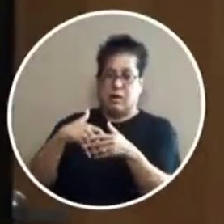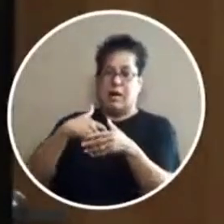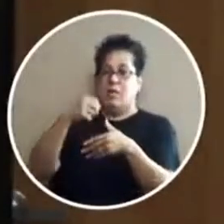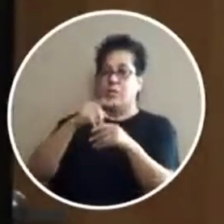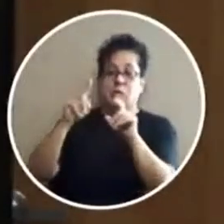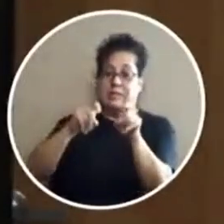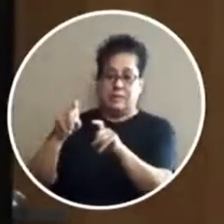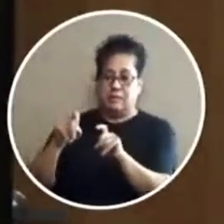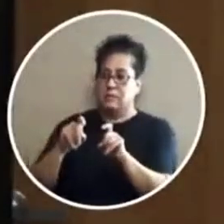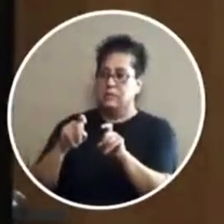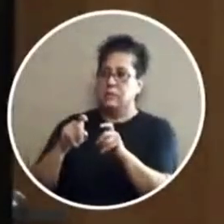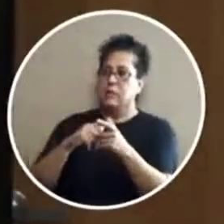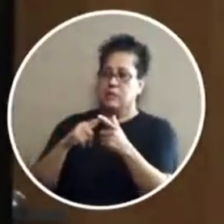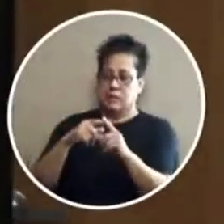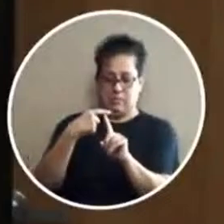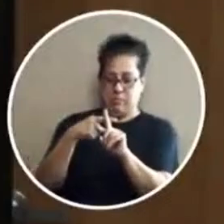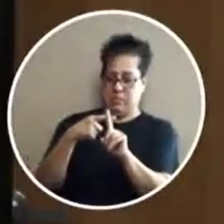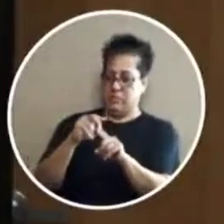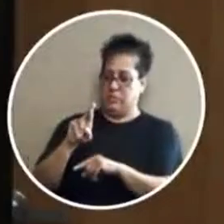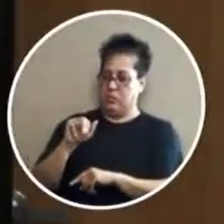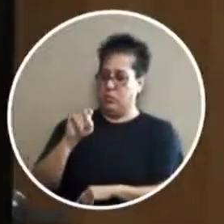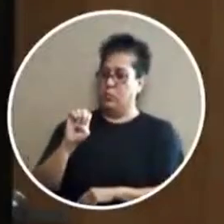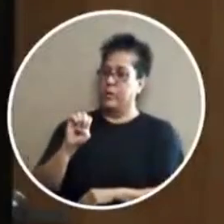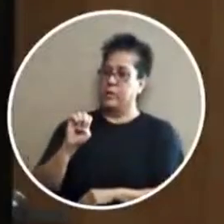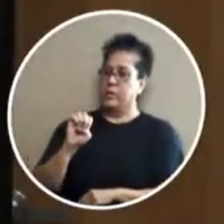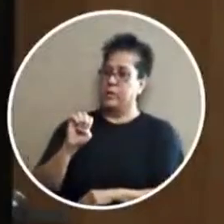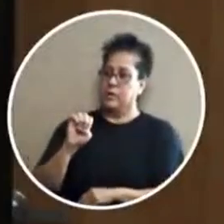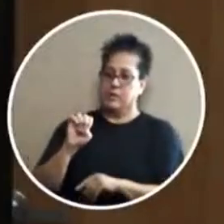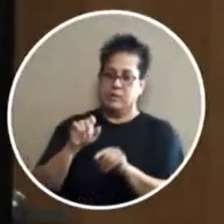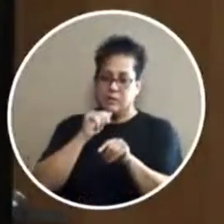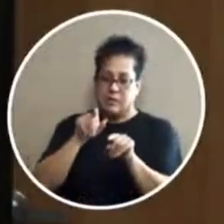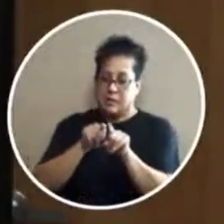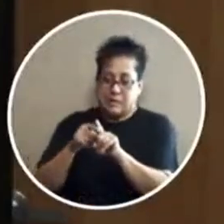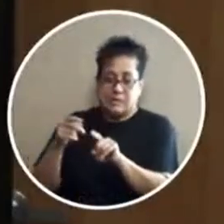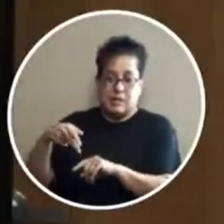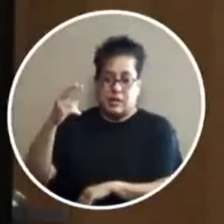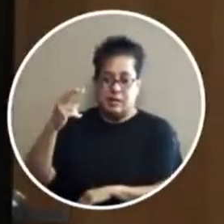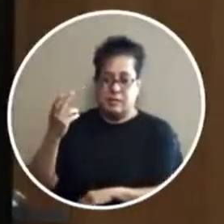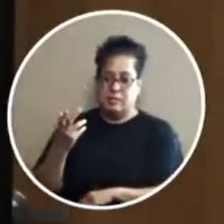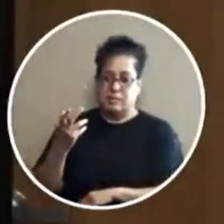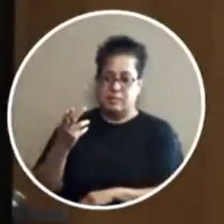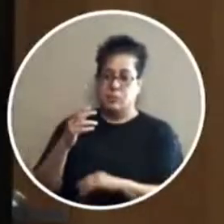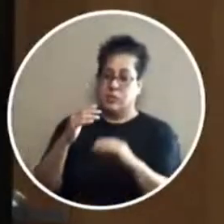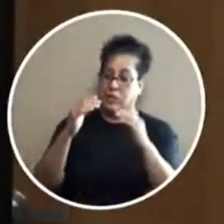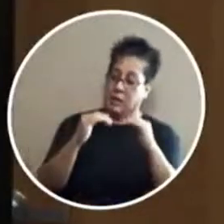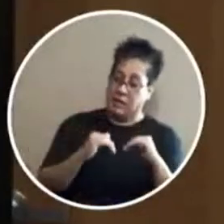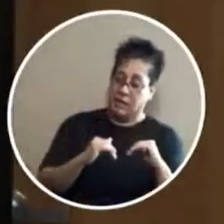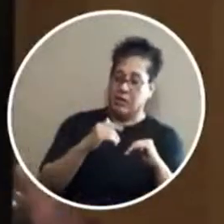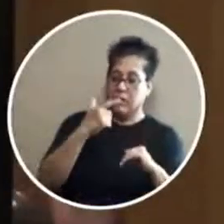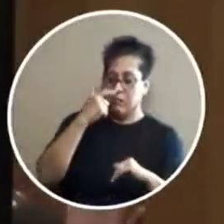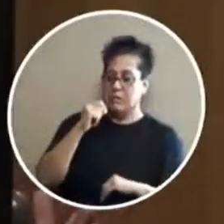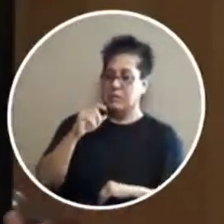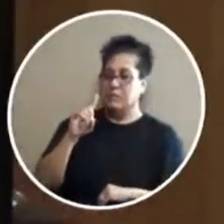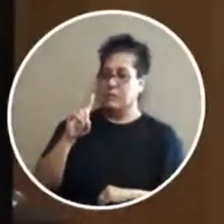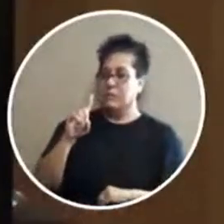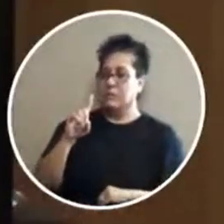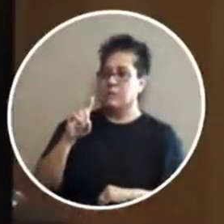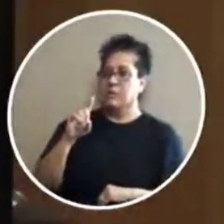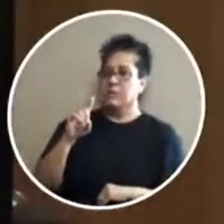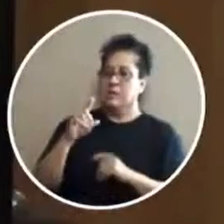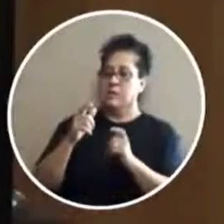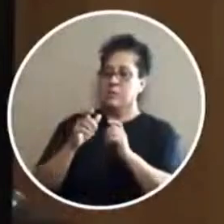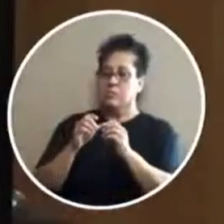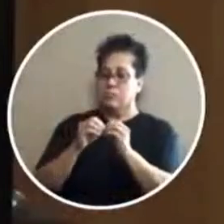testing, the positivity rate that we have wouldn't be as high. It would be a lot lower because the denominator is getting a lot